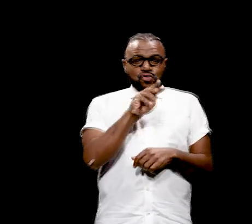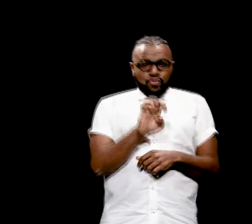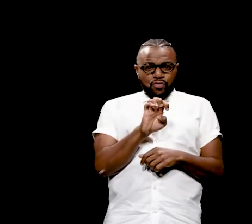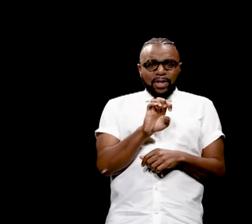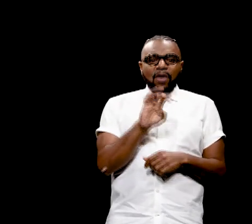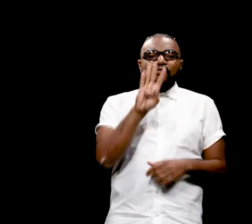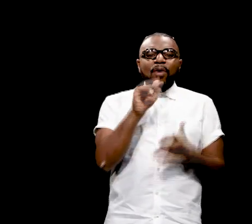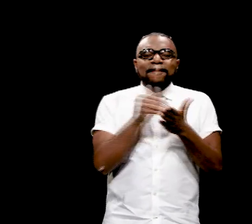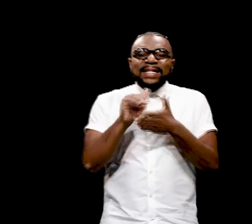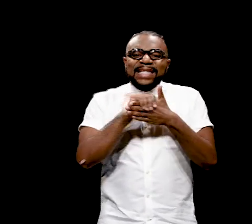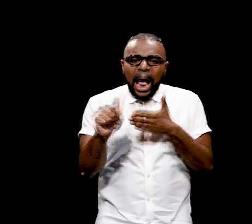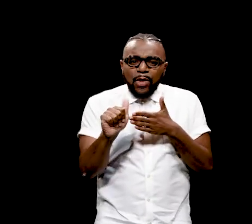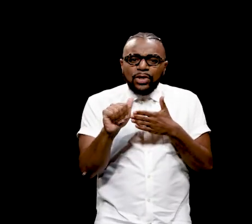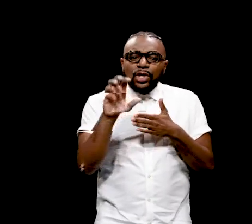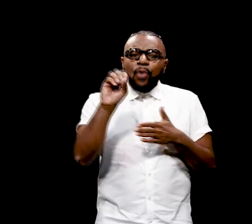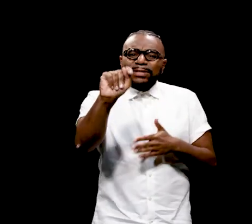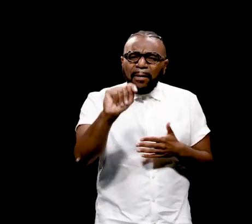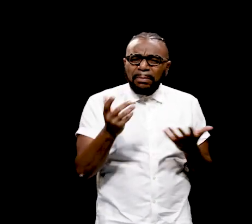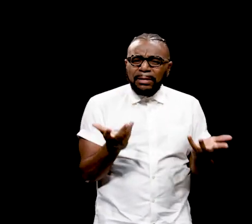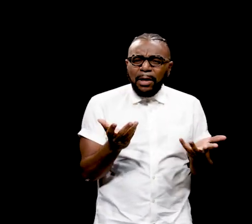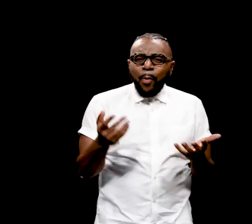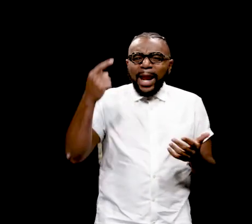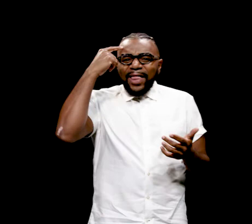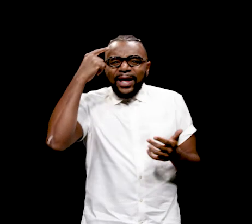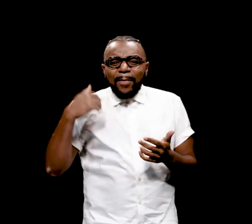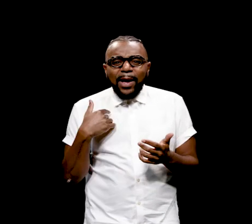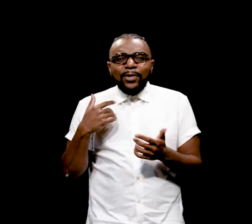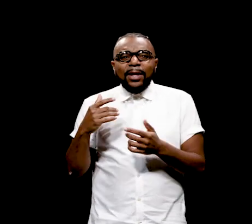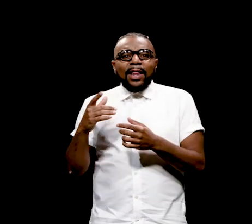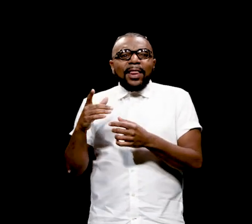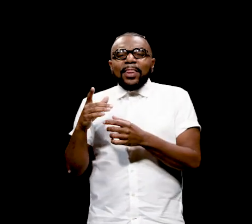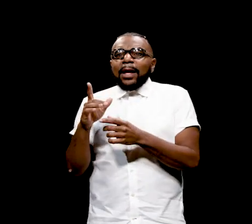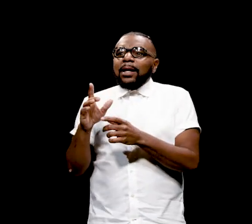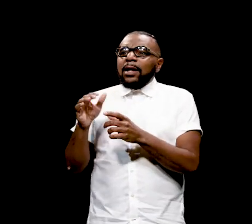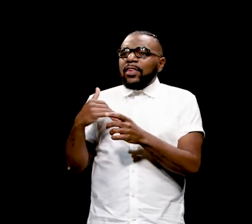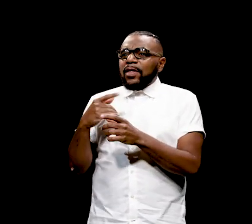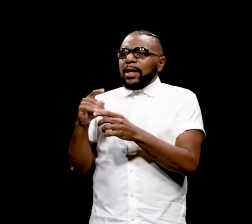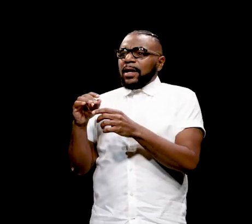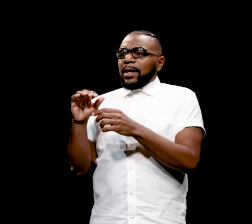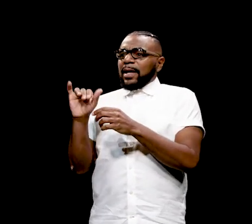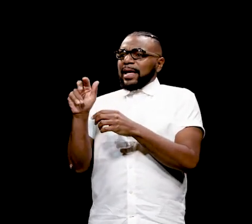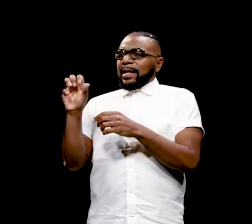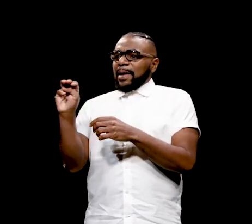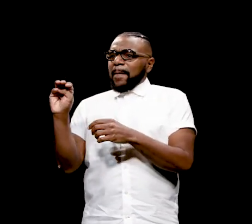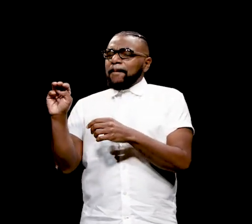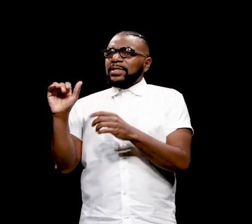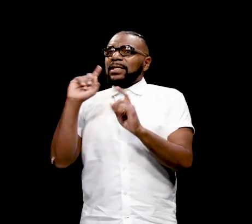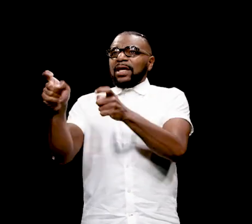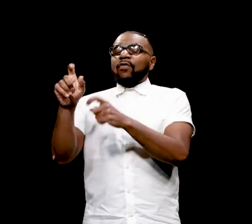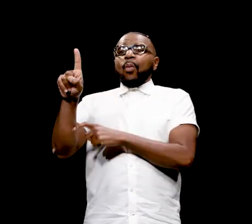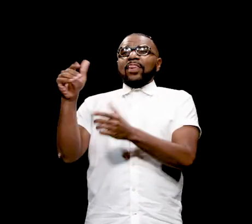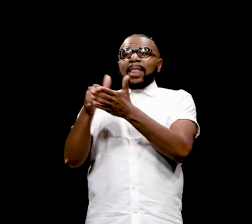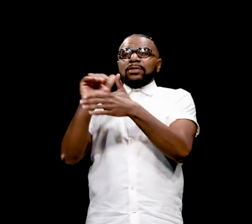overtime. When I think about the guaranteed basic income program that I'm proposing, the price tag to get $100,000